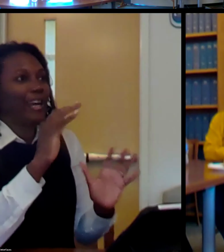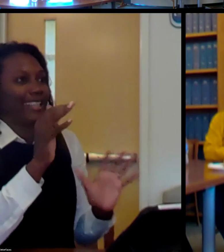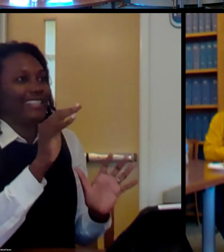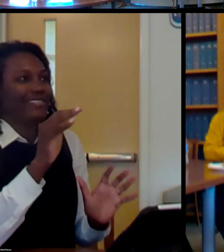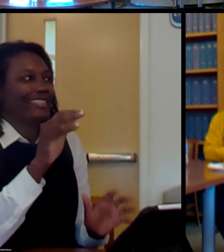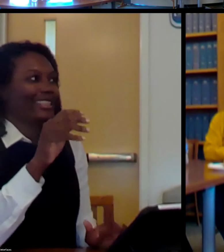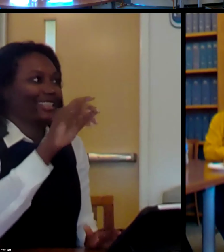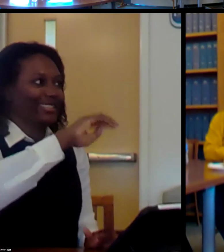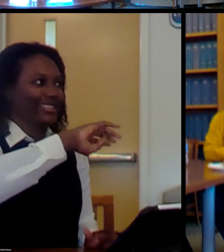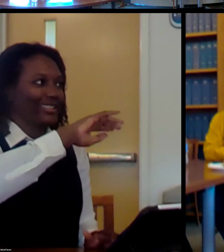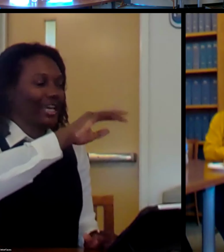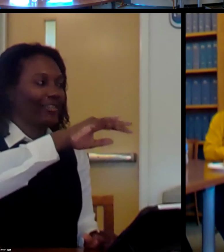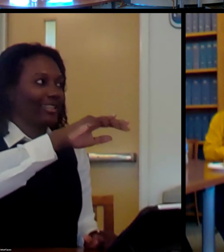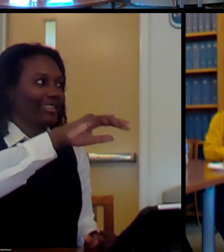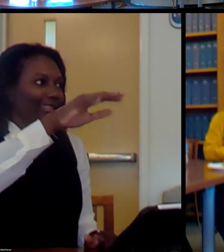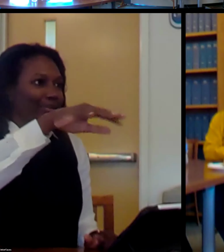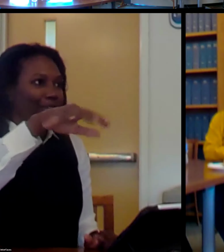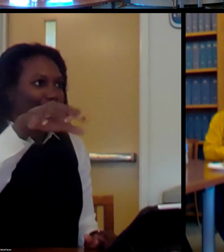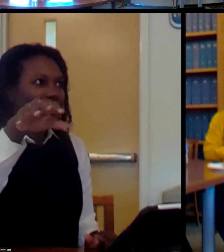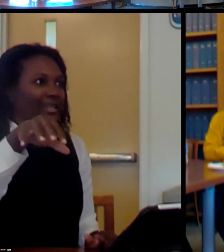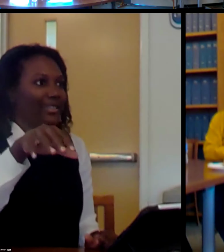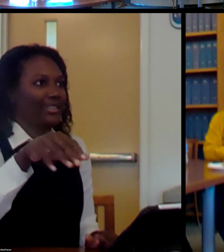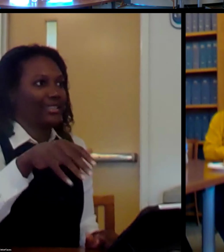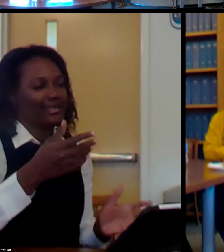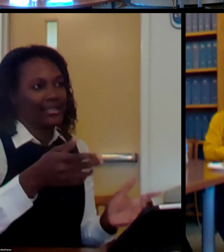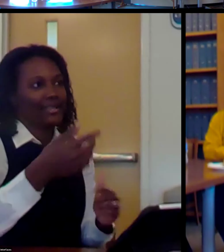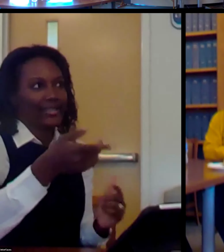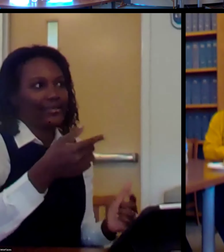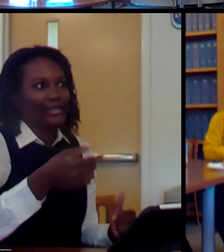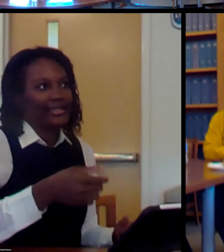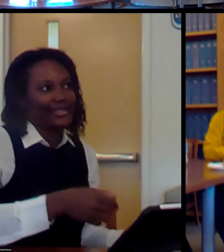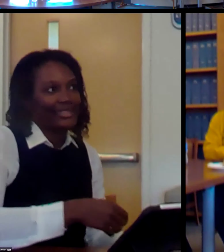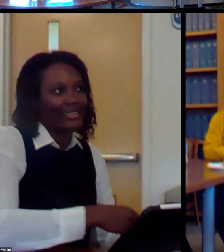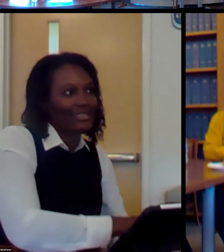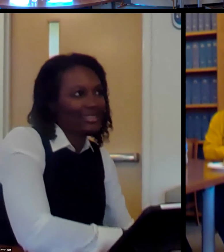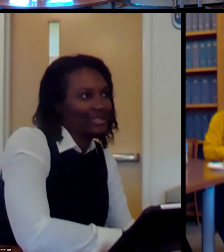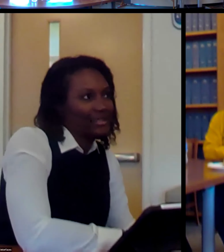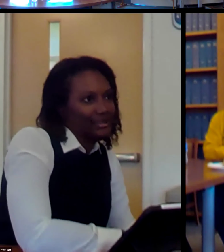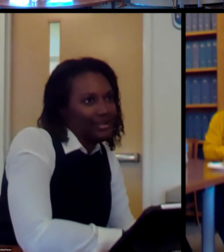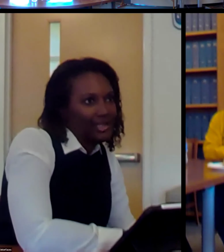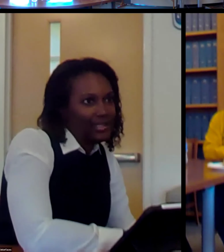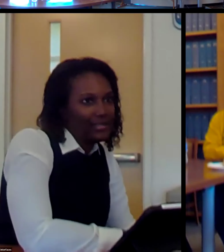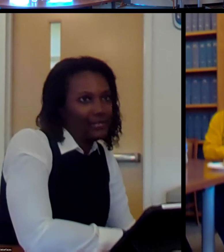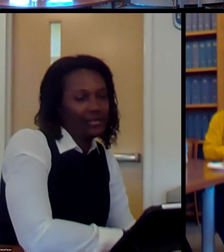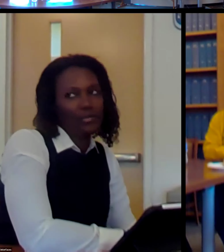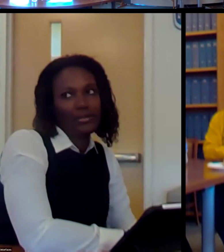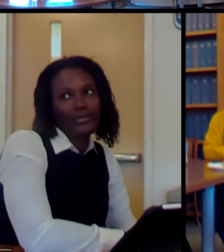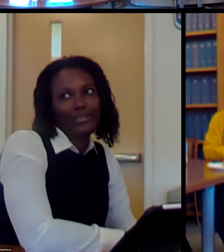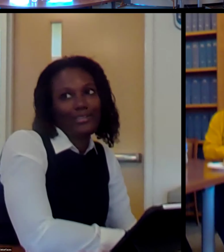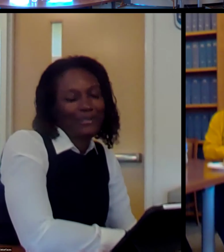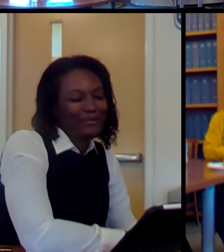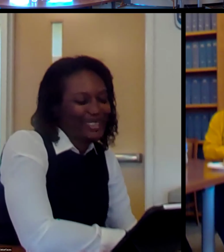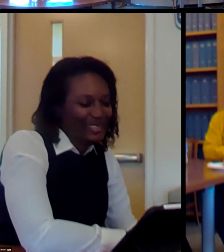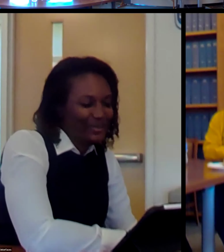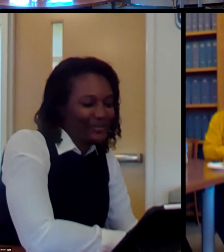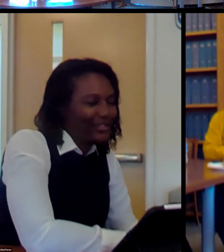about like why it didn't work, and here's all this evidence that supports my idea. Like that can be like.